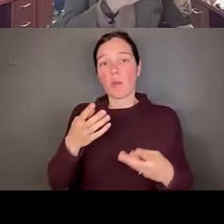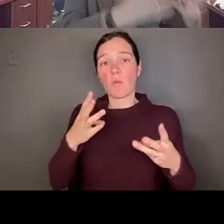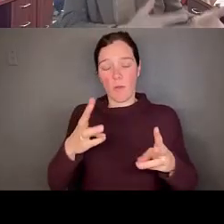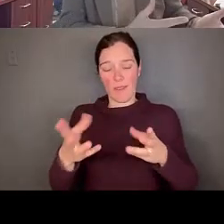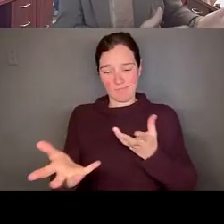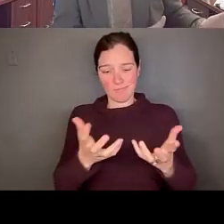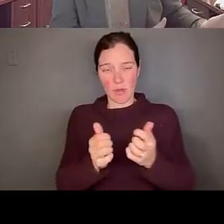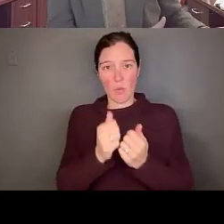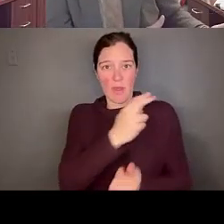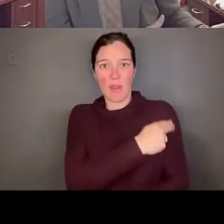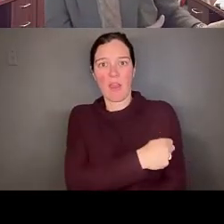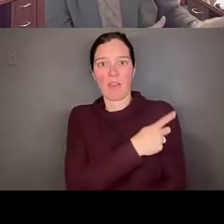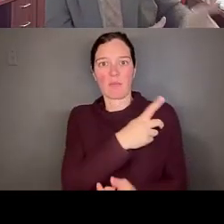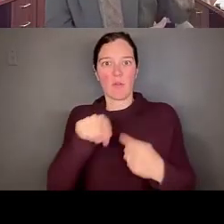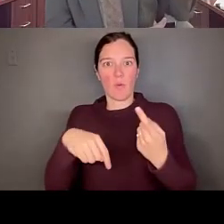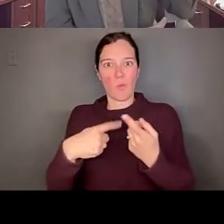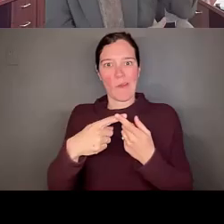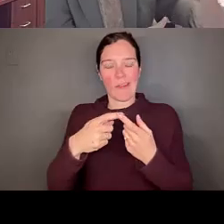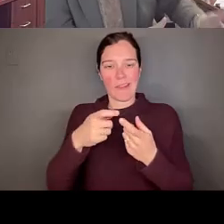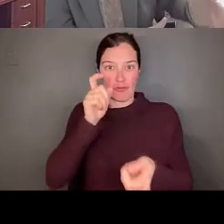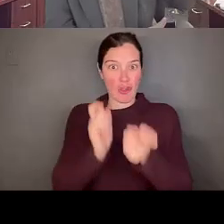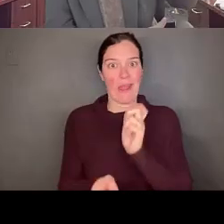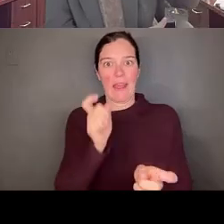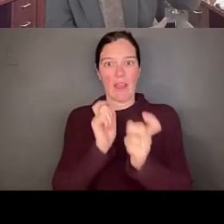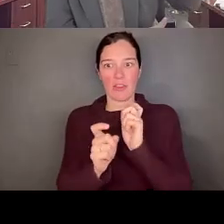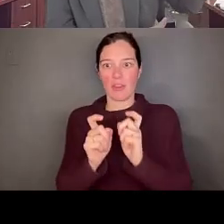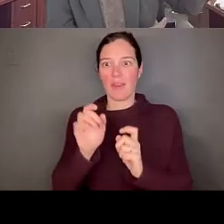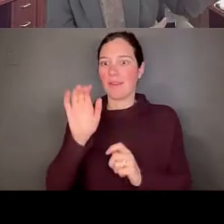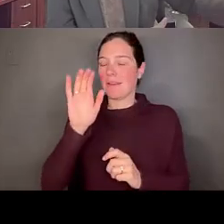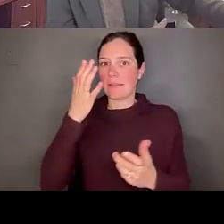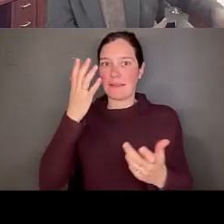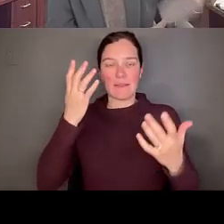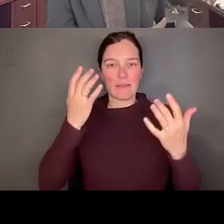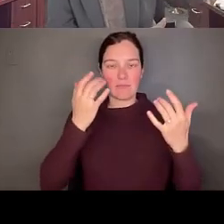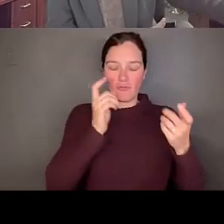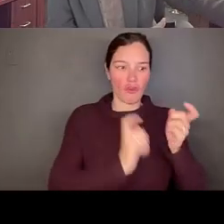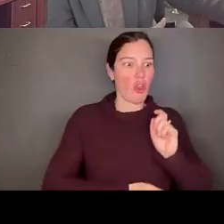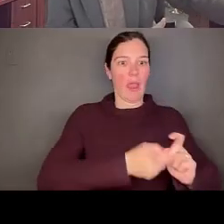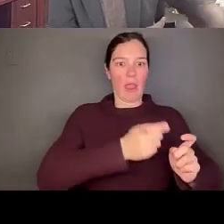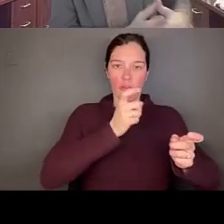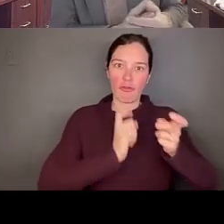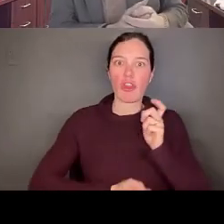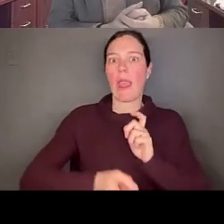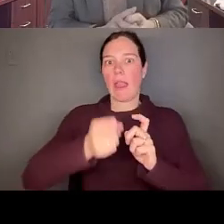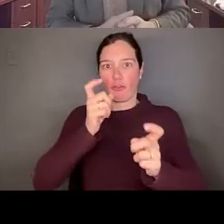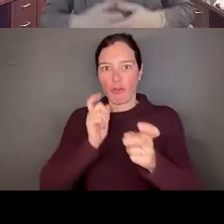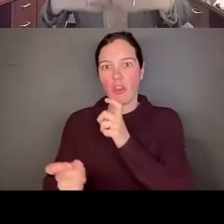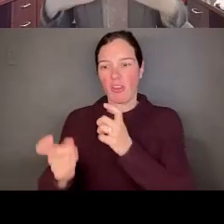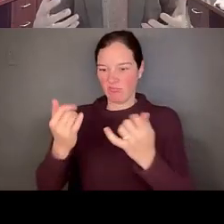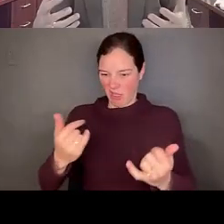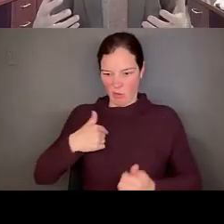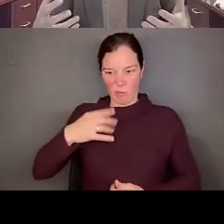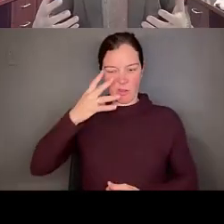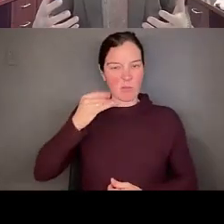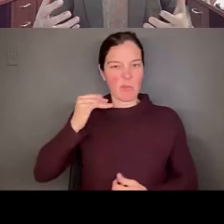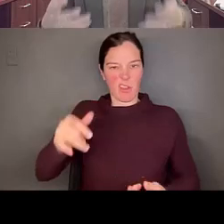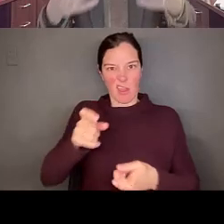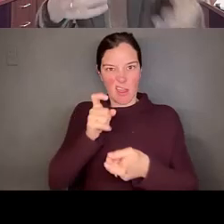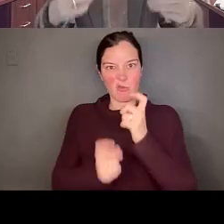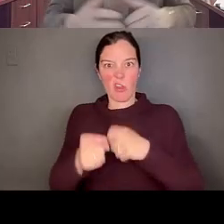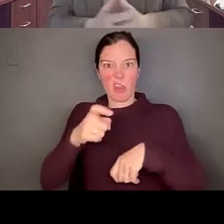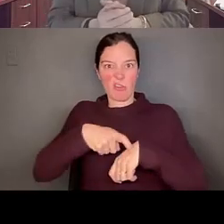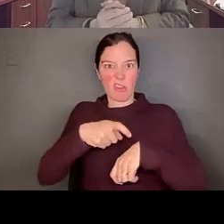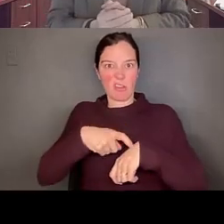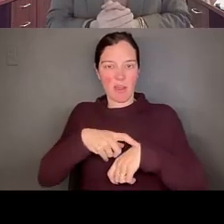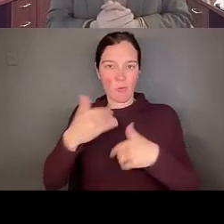when we have times of dynamic change. What it seems like we just have one time of dynamic change after another. We're in one now, and so this is really